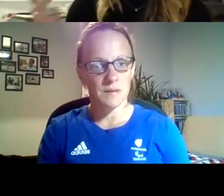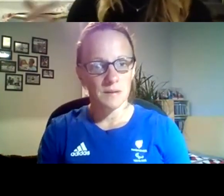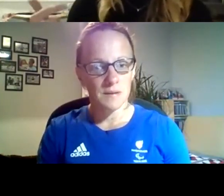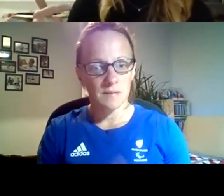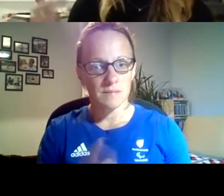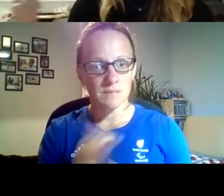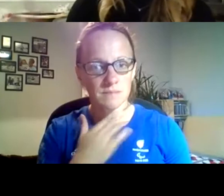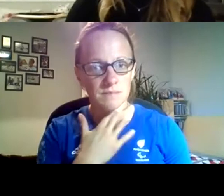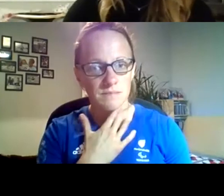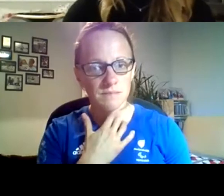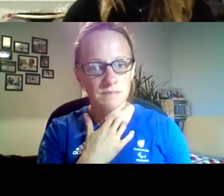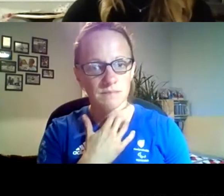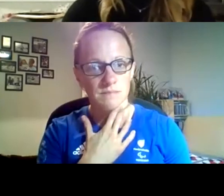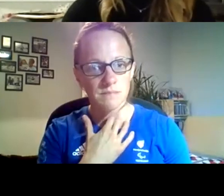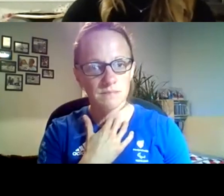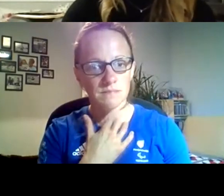question I have, which is,